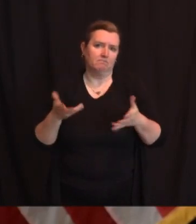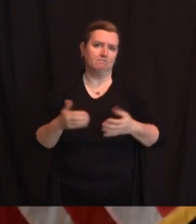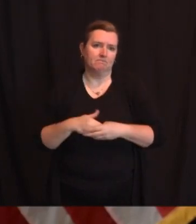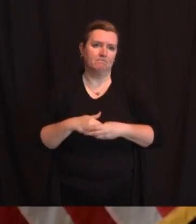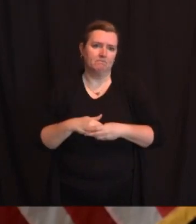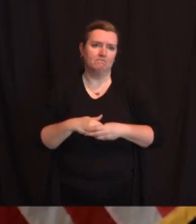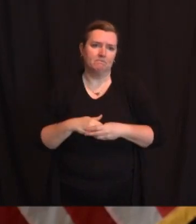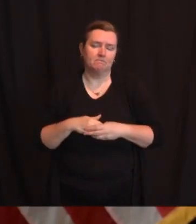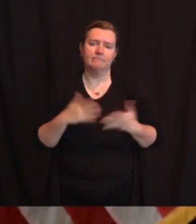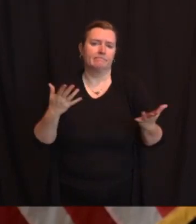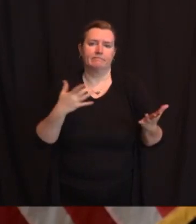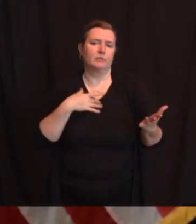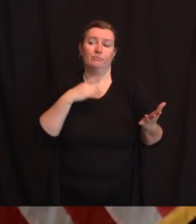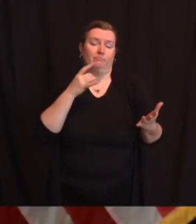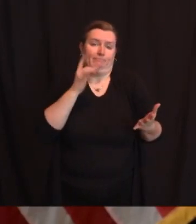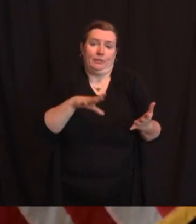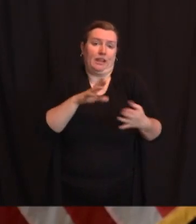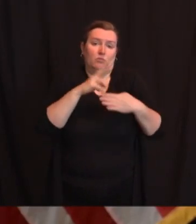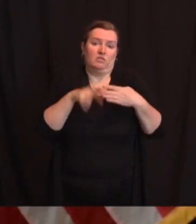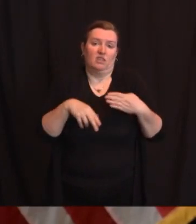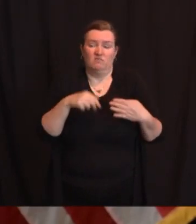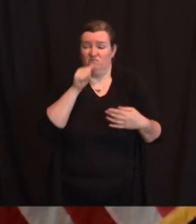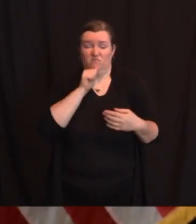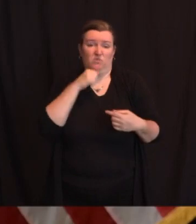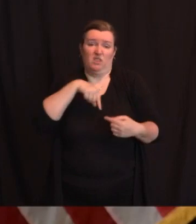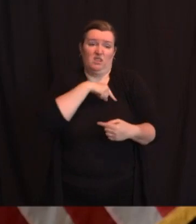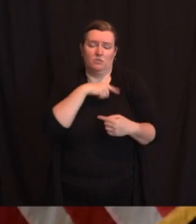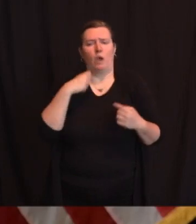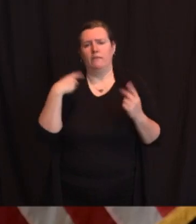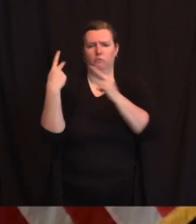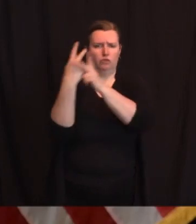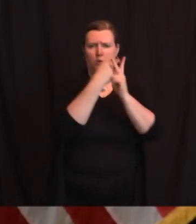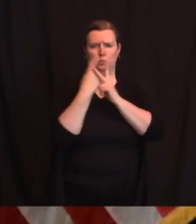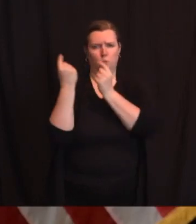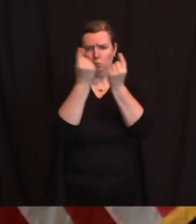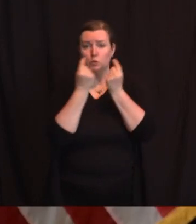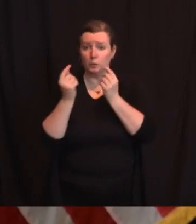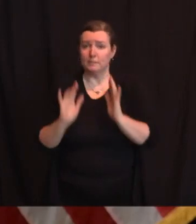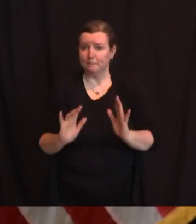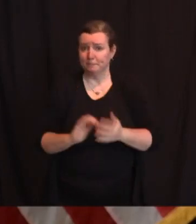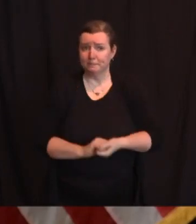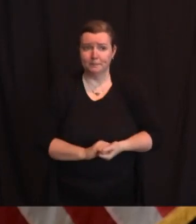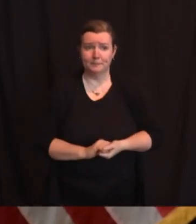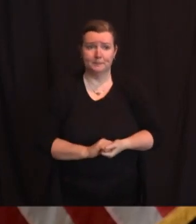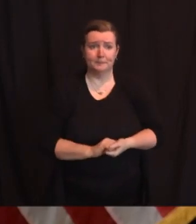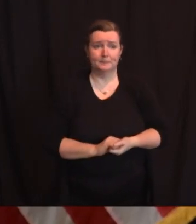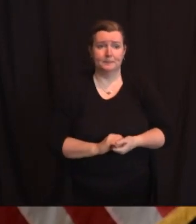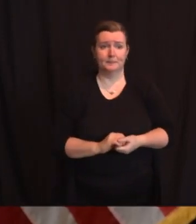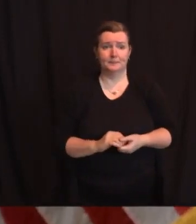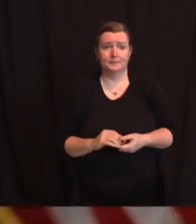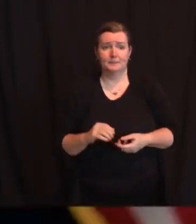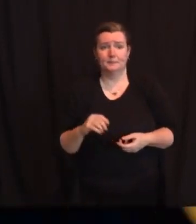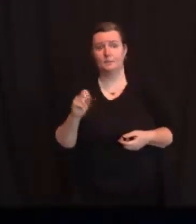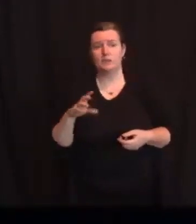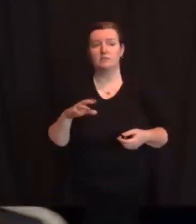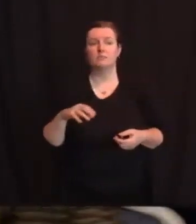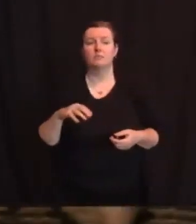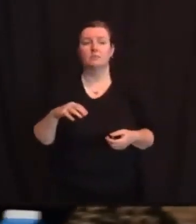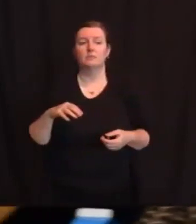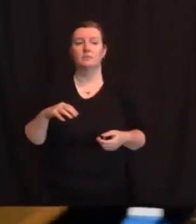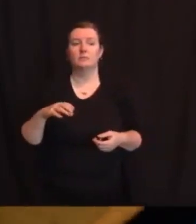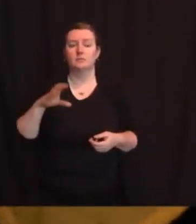us on that. Judy, I think there was a question about congregate homes. Any group home or